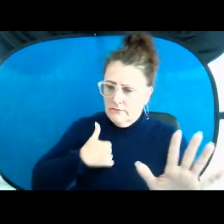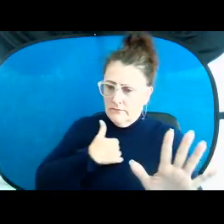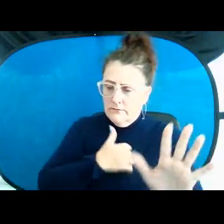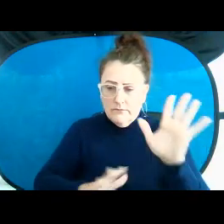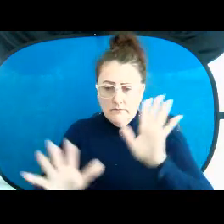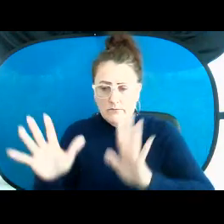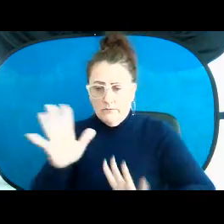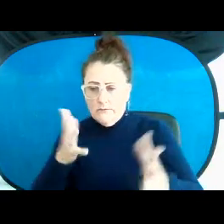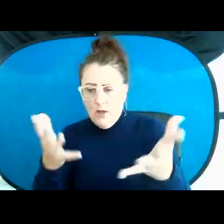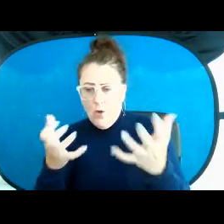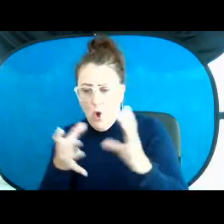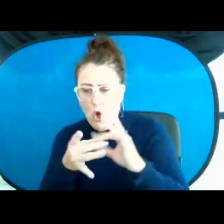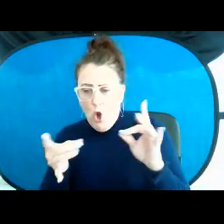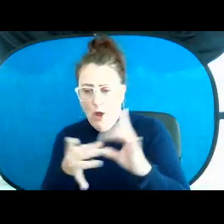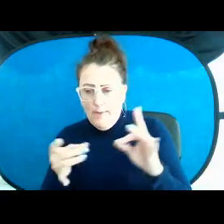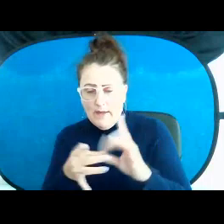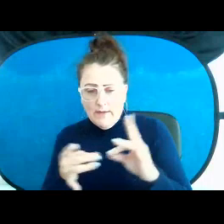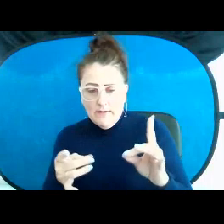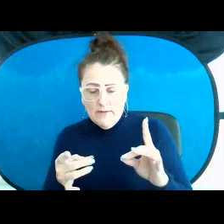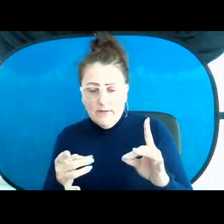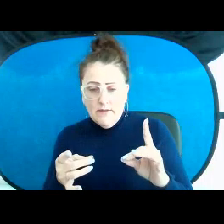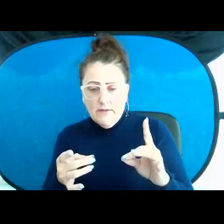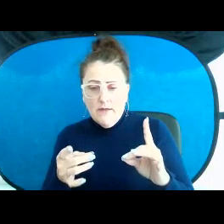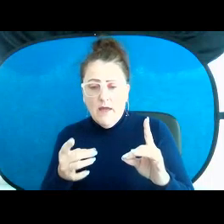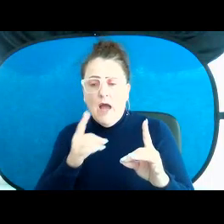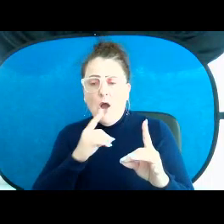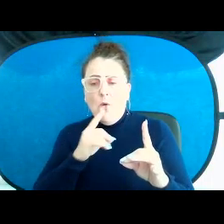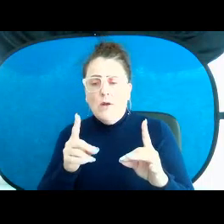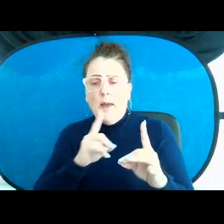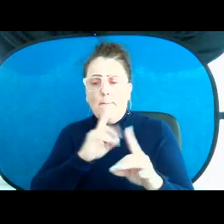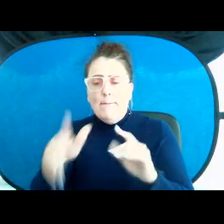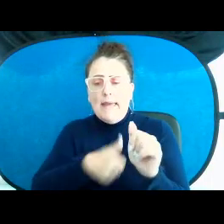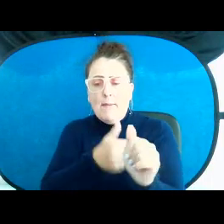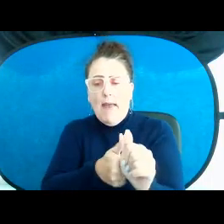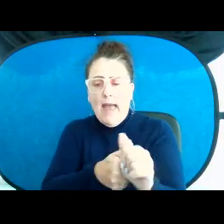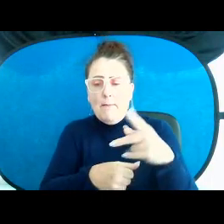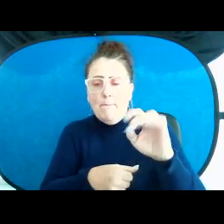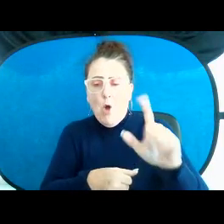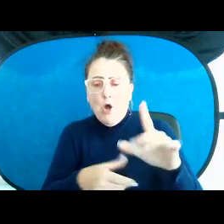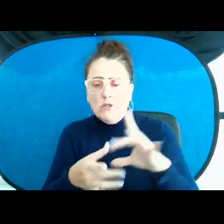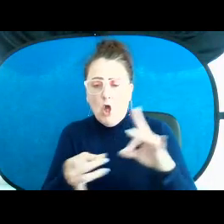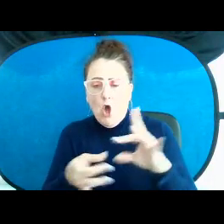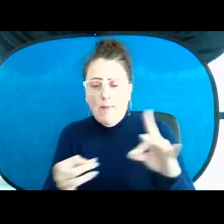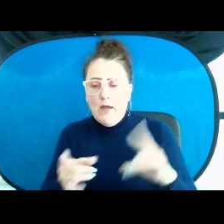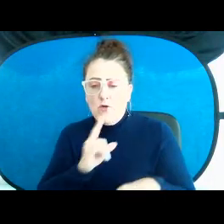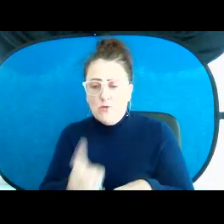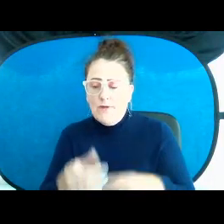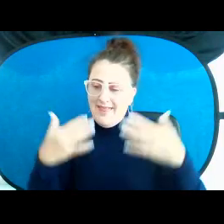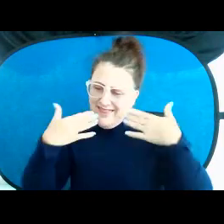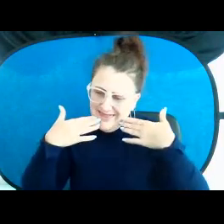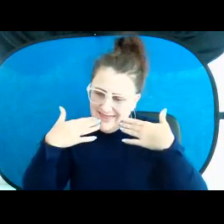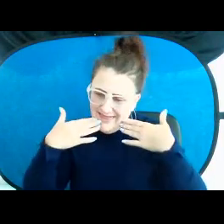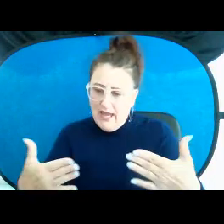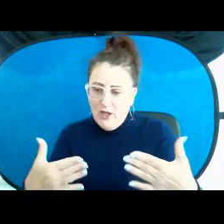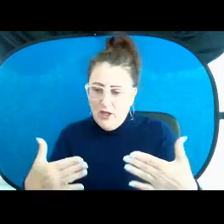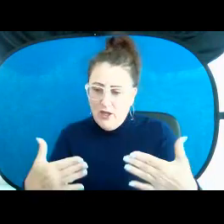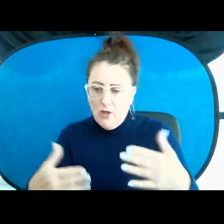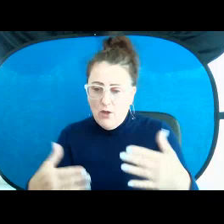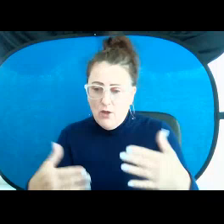make a comment really Okay, quick. I for just sure. wanted to kind of piggyback on Paul's comments and really want to thank MCAG